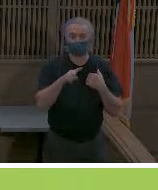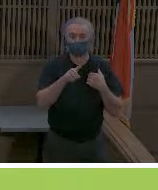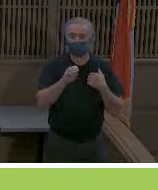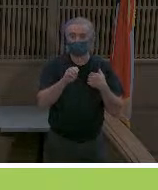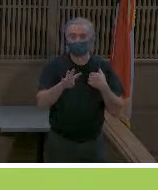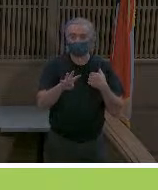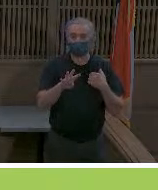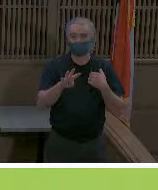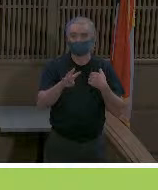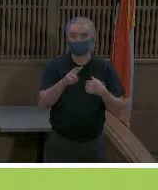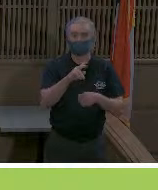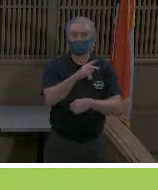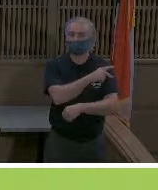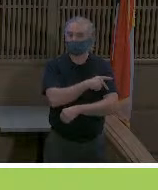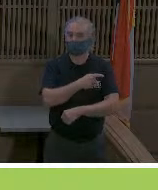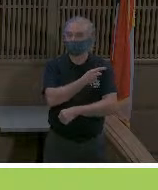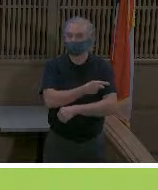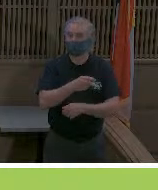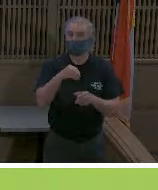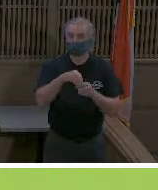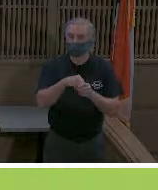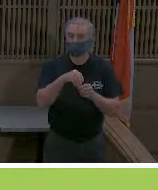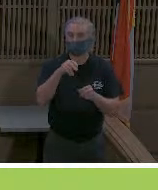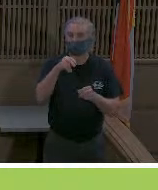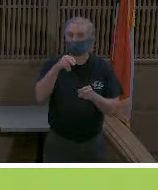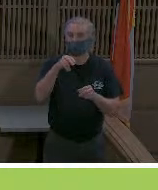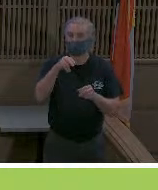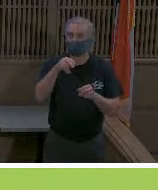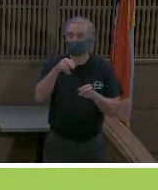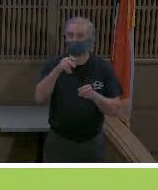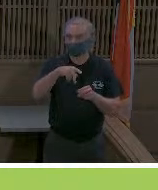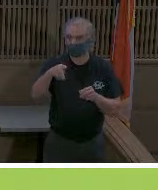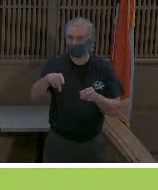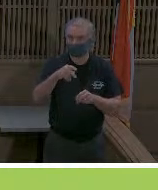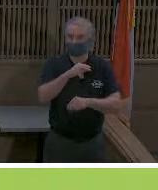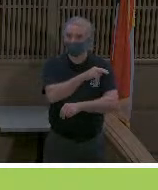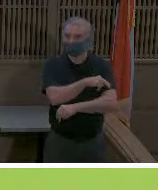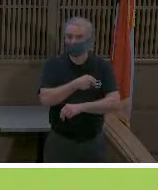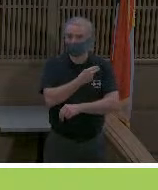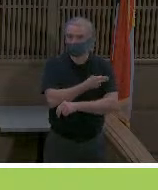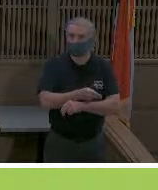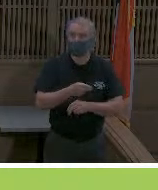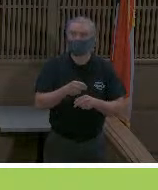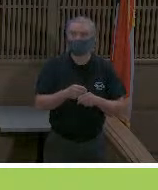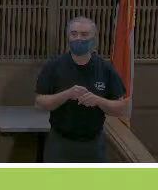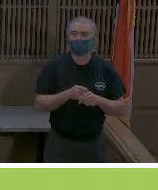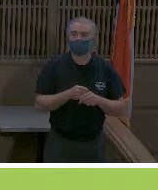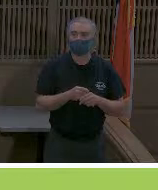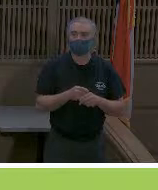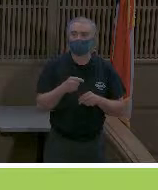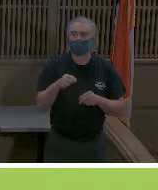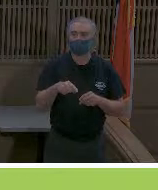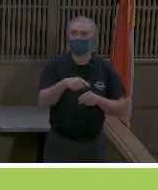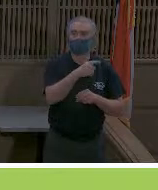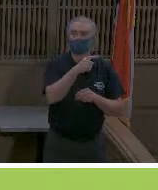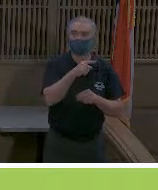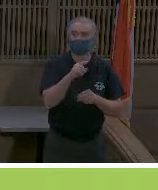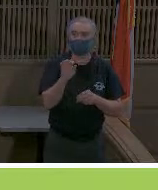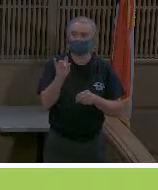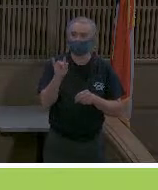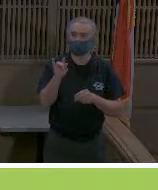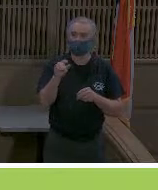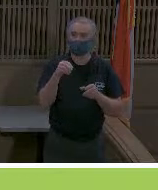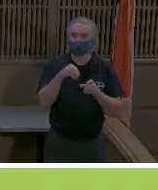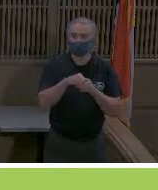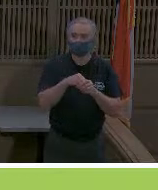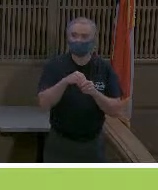morning, COVID patients in our hospitals, 86 in Albany and 18, I believe, over in Sumter. And those